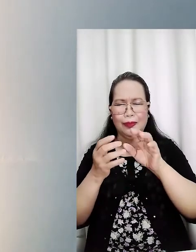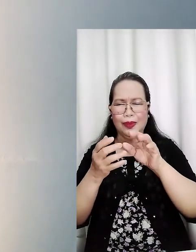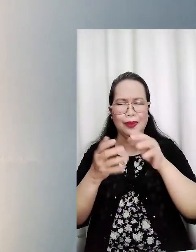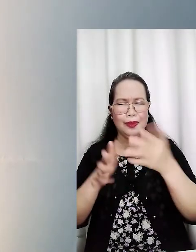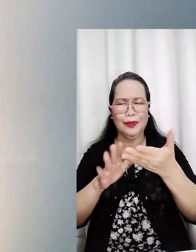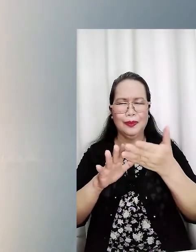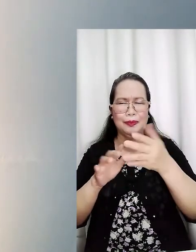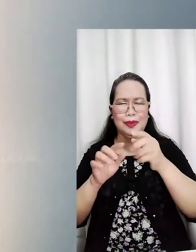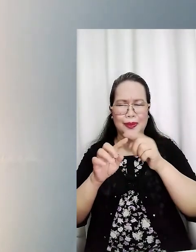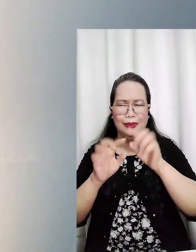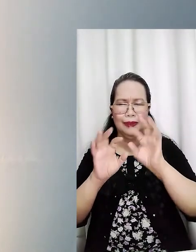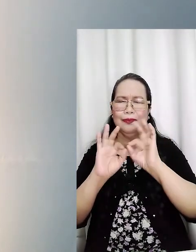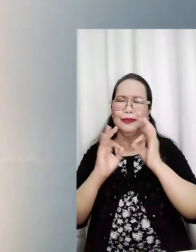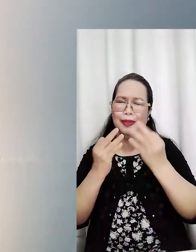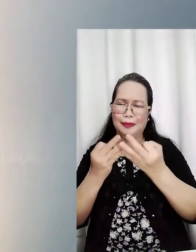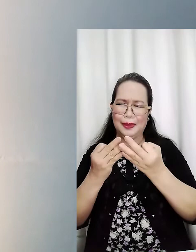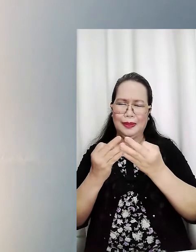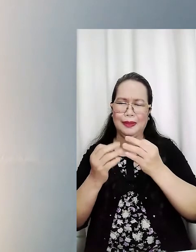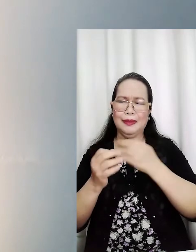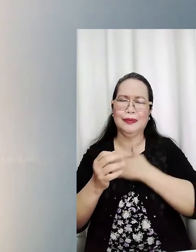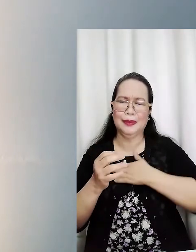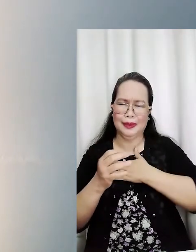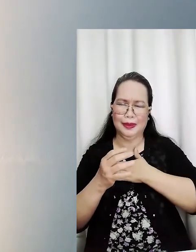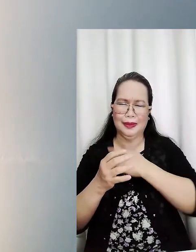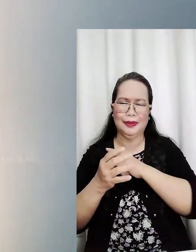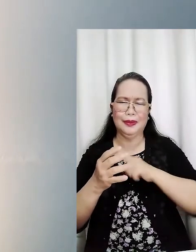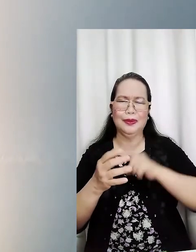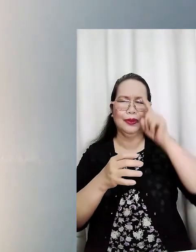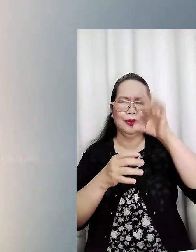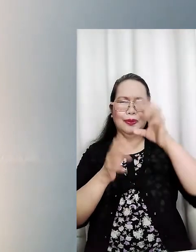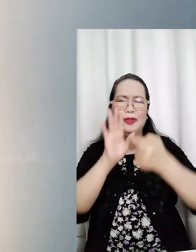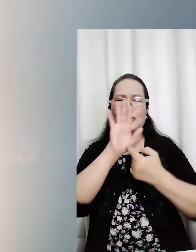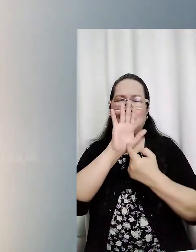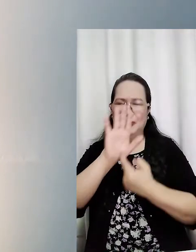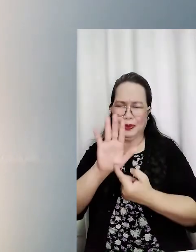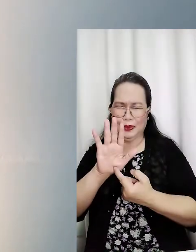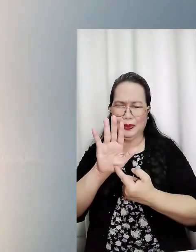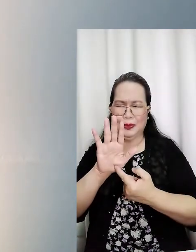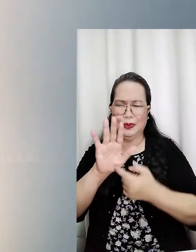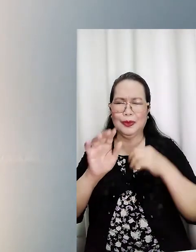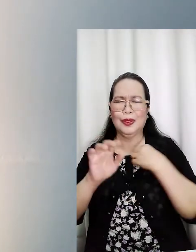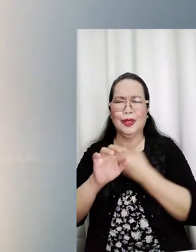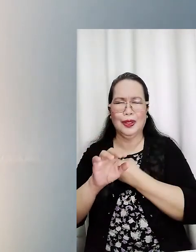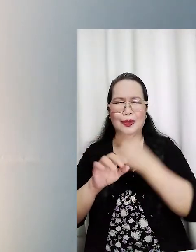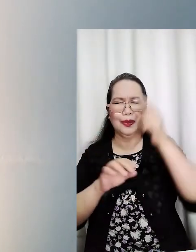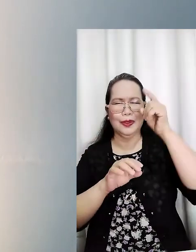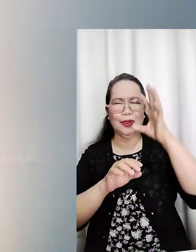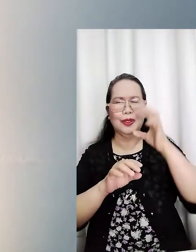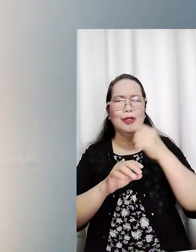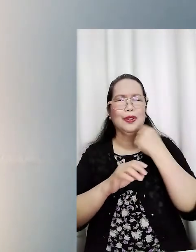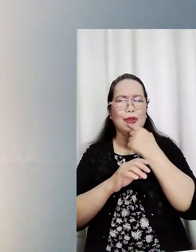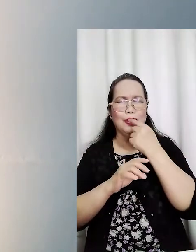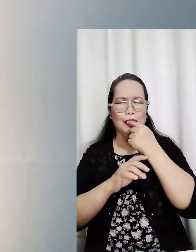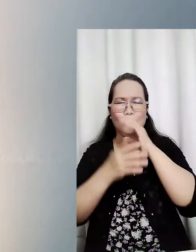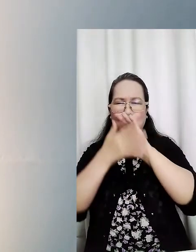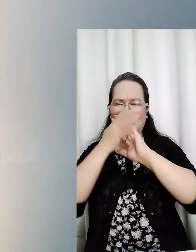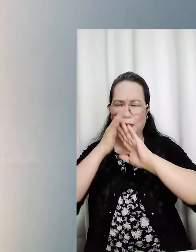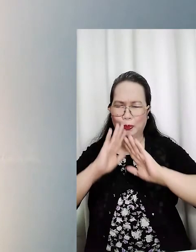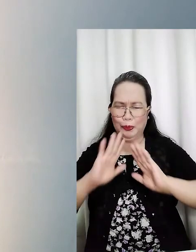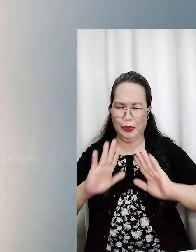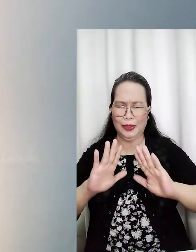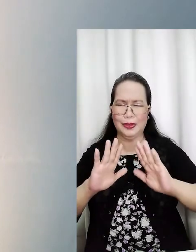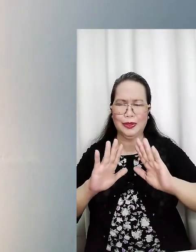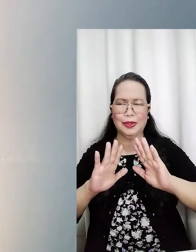ng mga mas buhay. Lord, we pray that in all these things, you would show yourself as our Jehovah